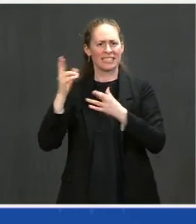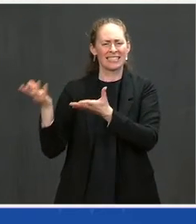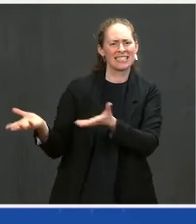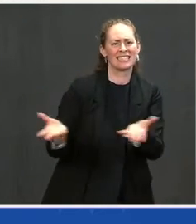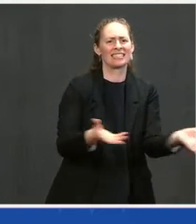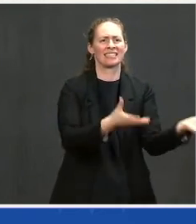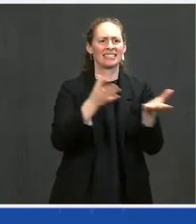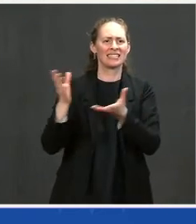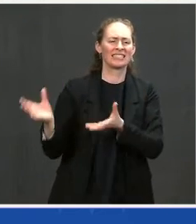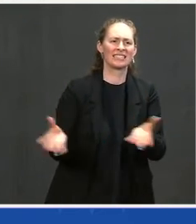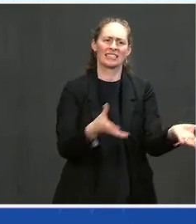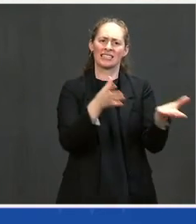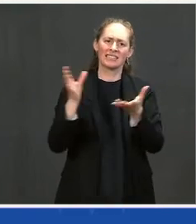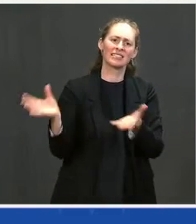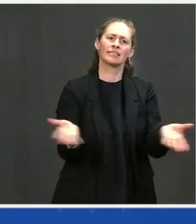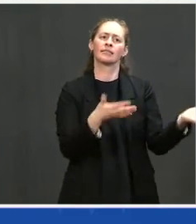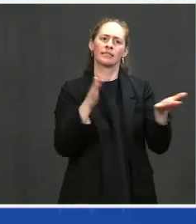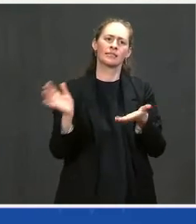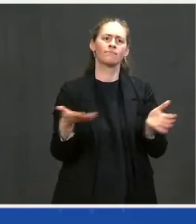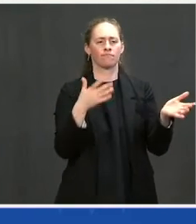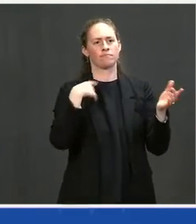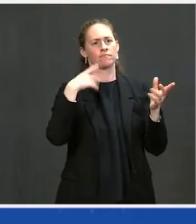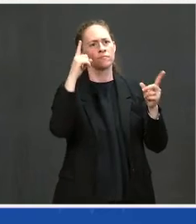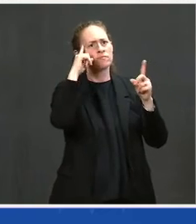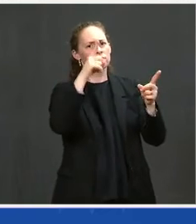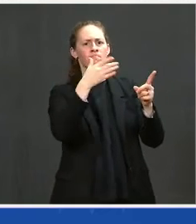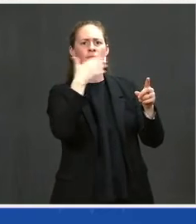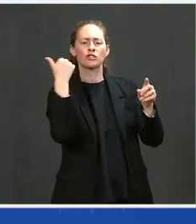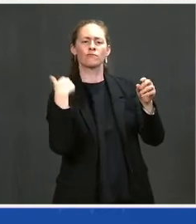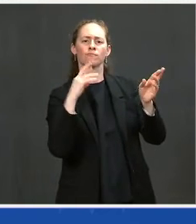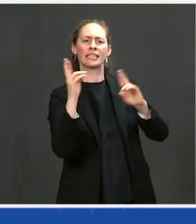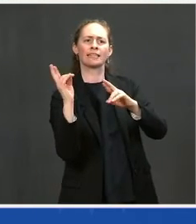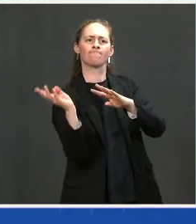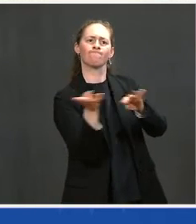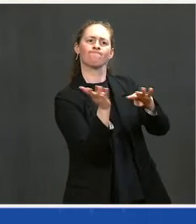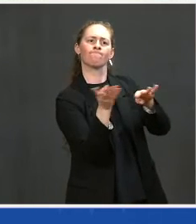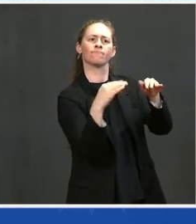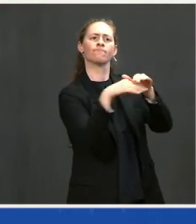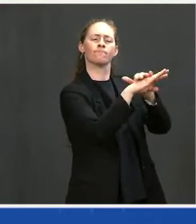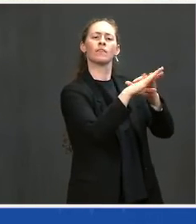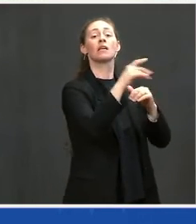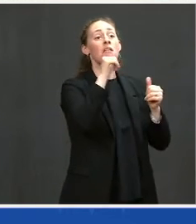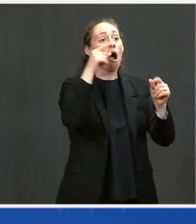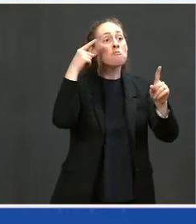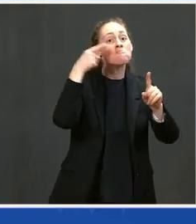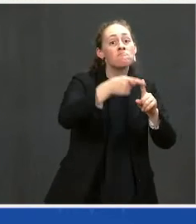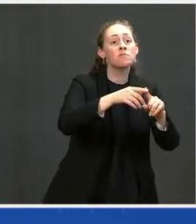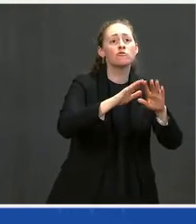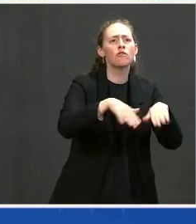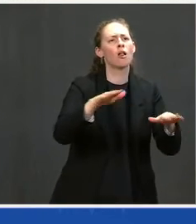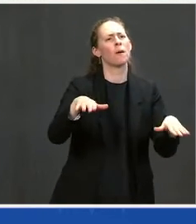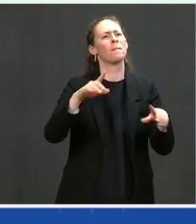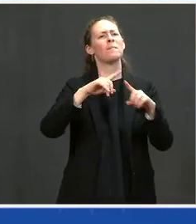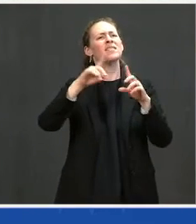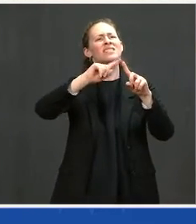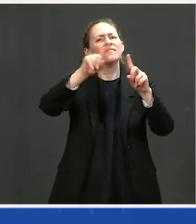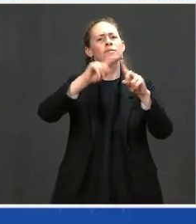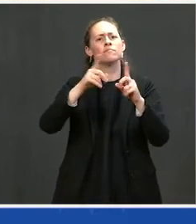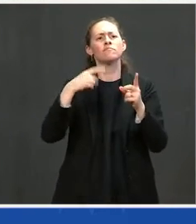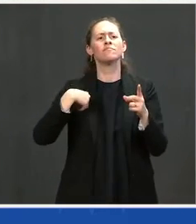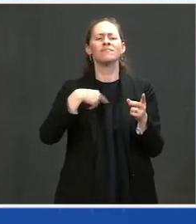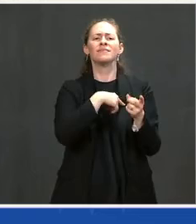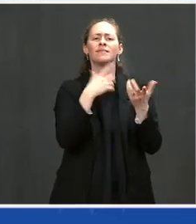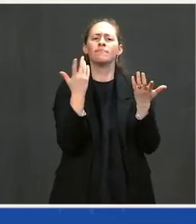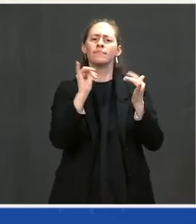to safely, not just children, but particularly children, to be able to safely be housed while we follow through on the rest of what's